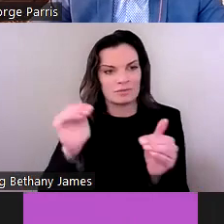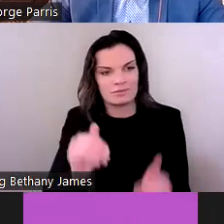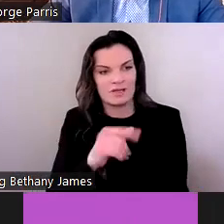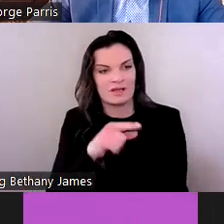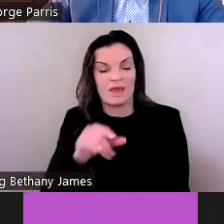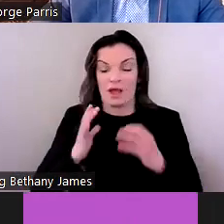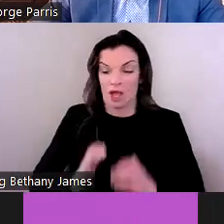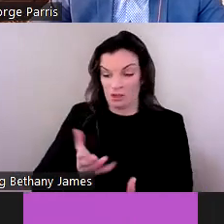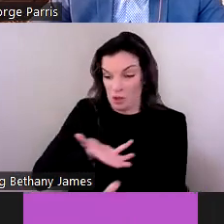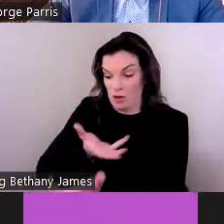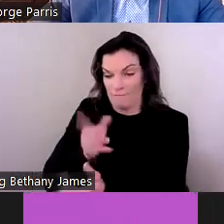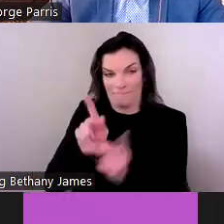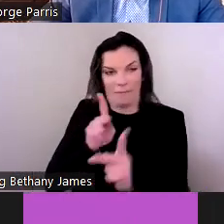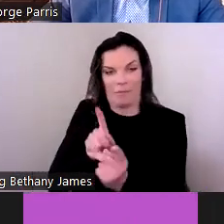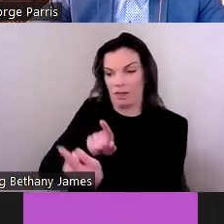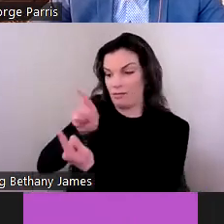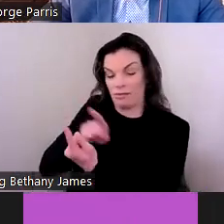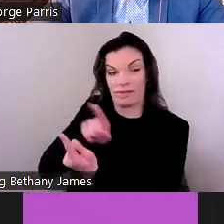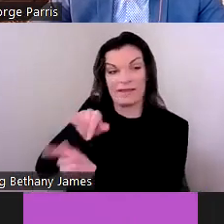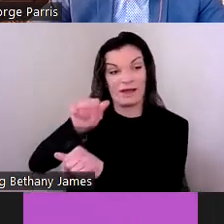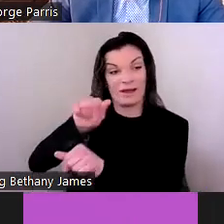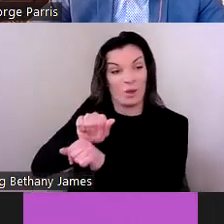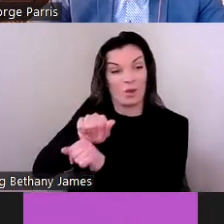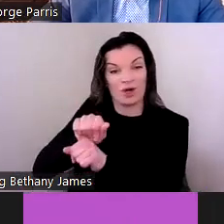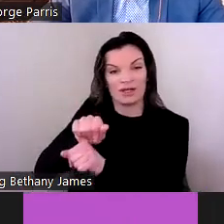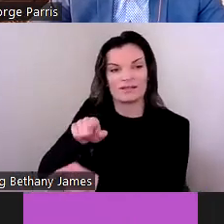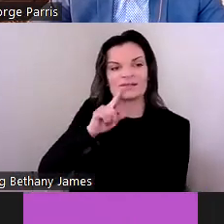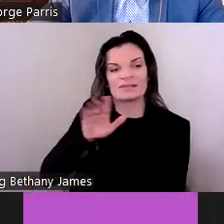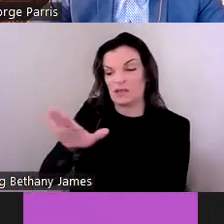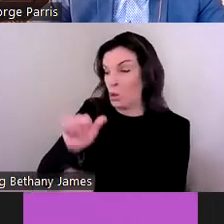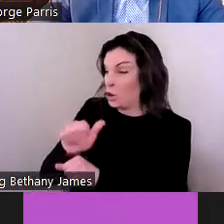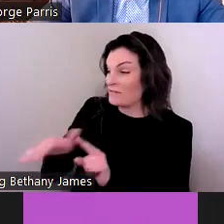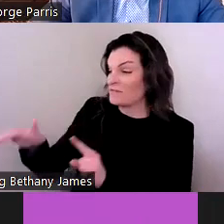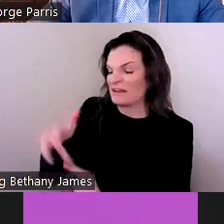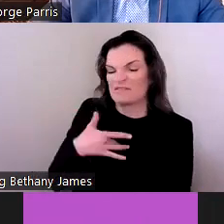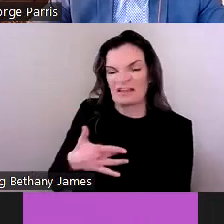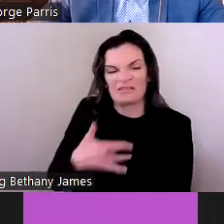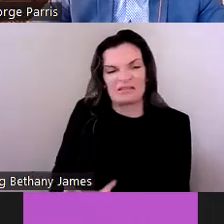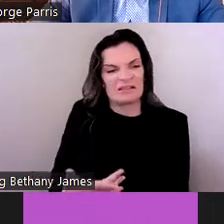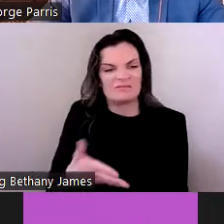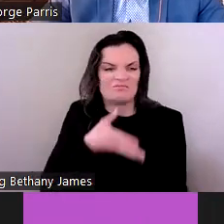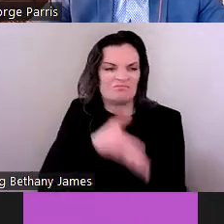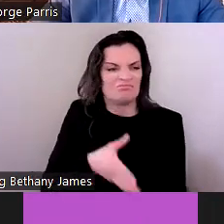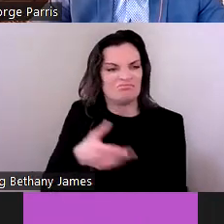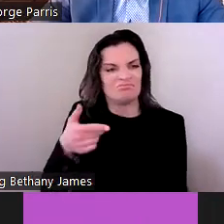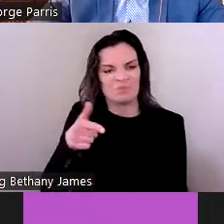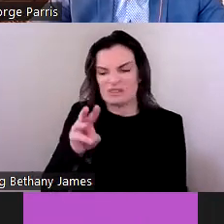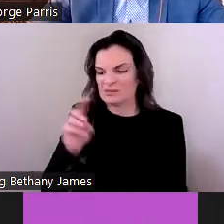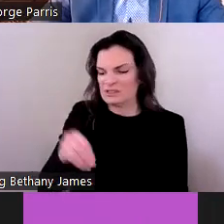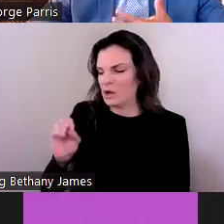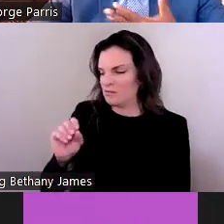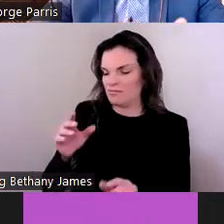services, 26% of those individuals report that their work environment tends to be toxic. So environments